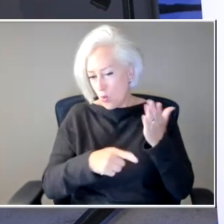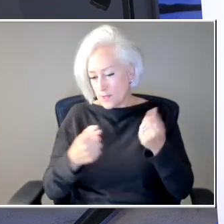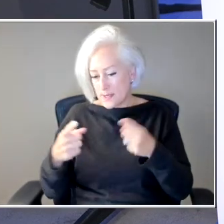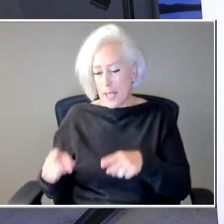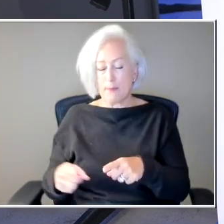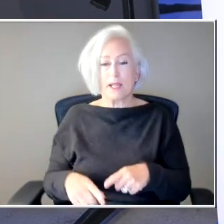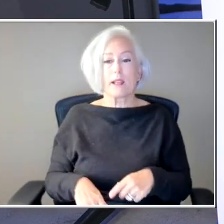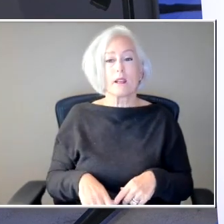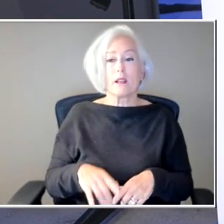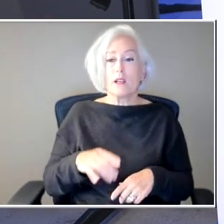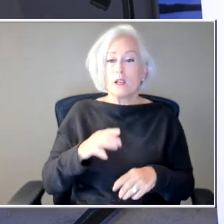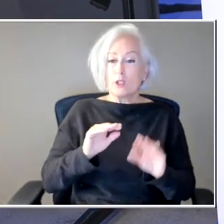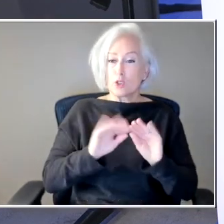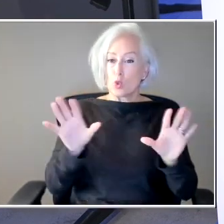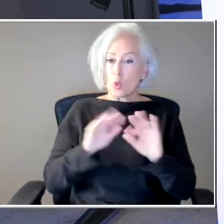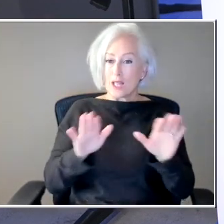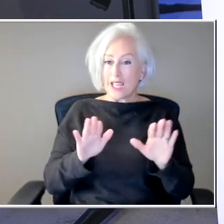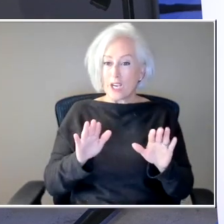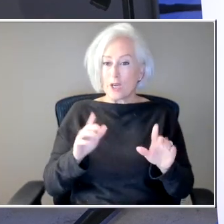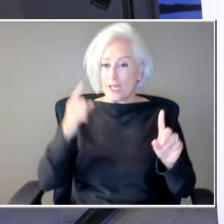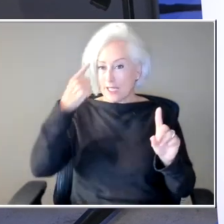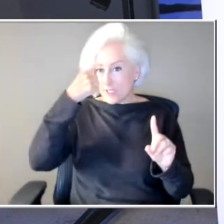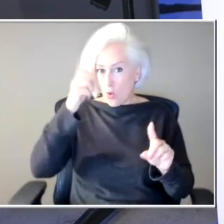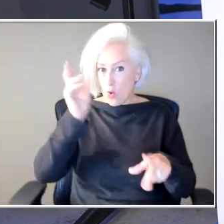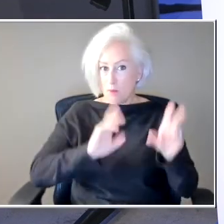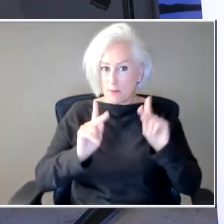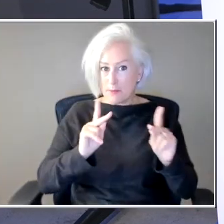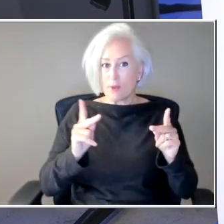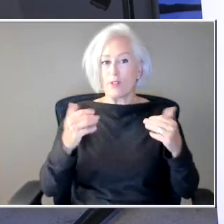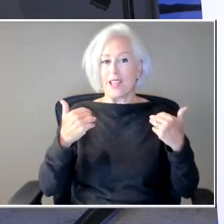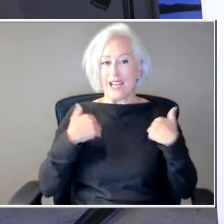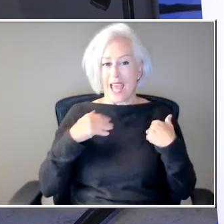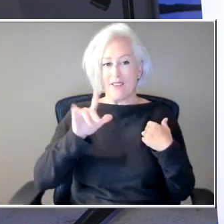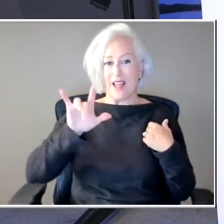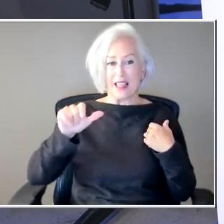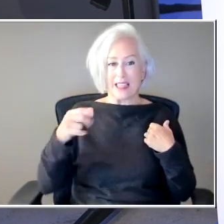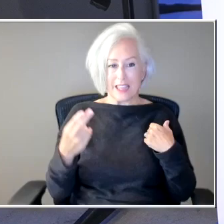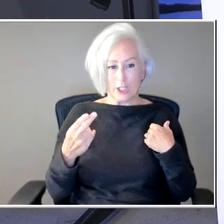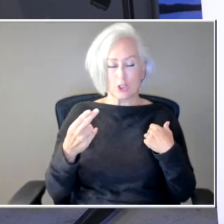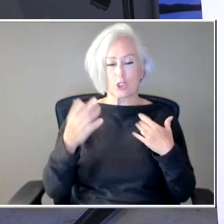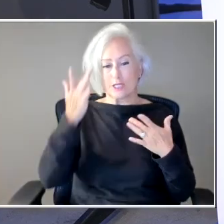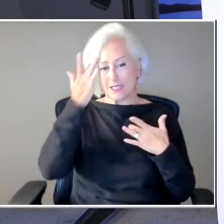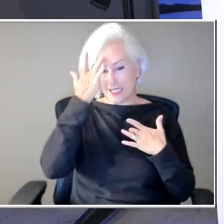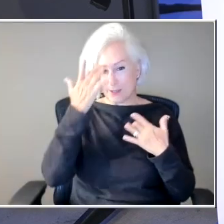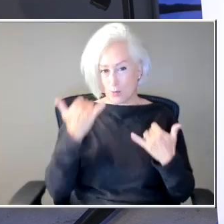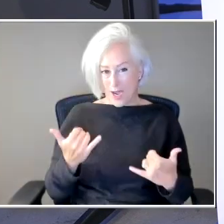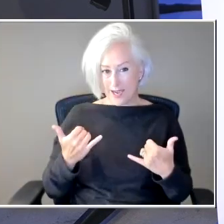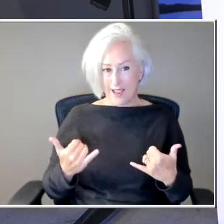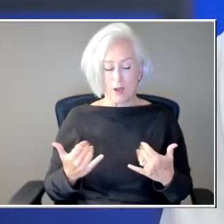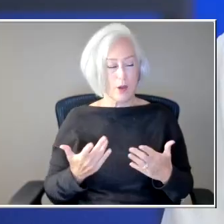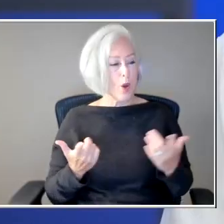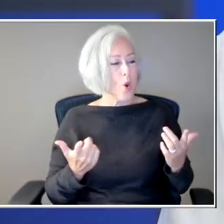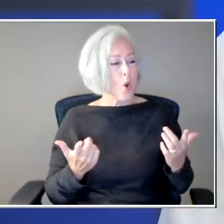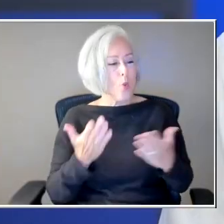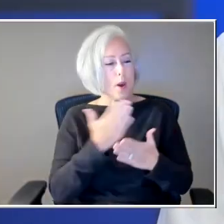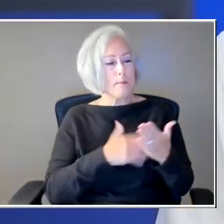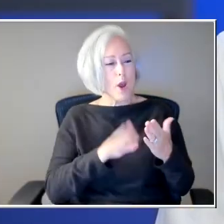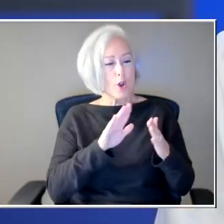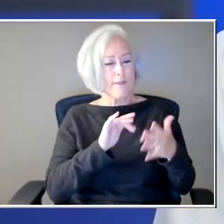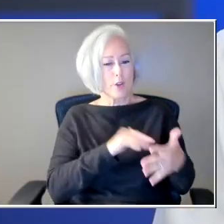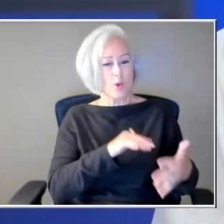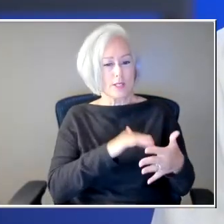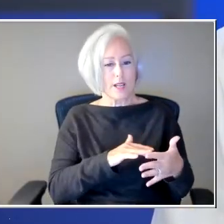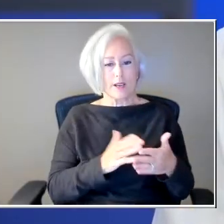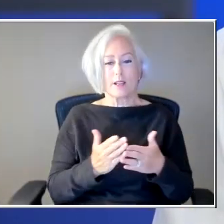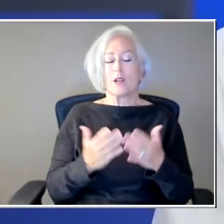intended for people living with Lynch syndrome only, correct? Correct, at this point. And what yes. phase of the trial? So we are in a phase 2 trial right now.